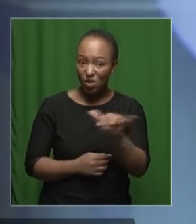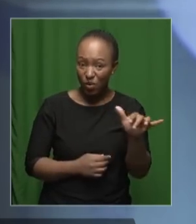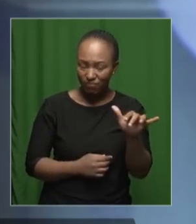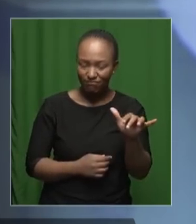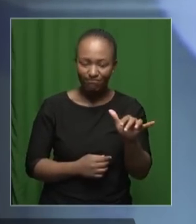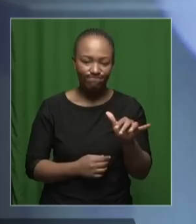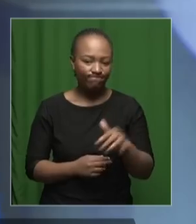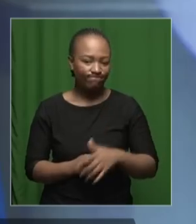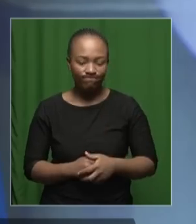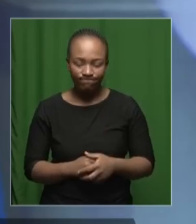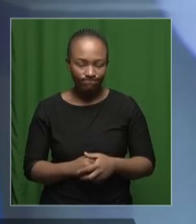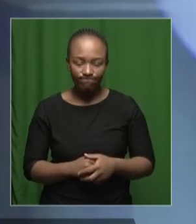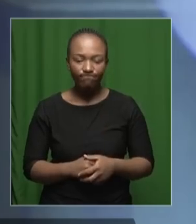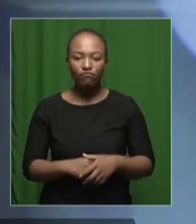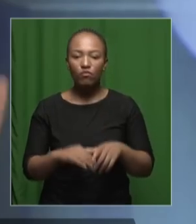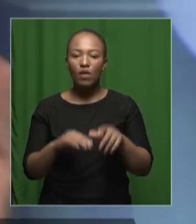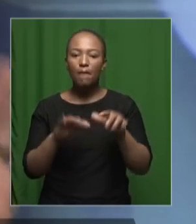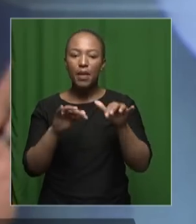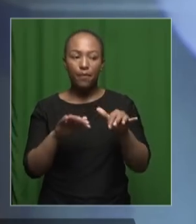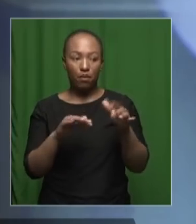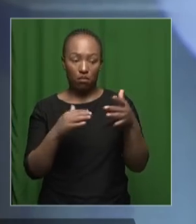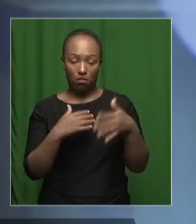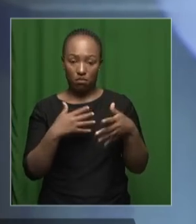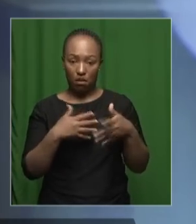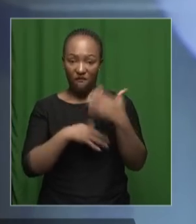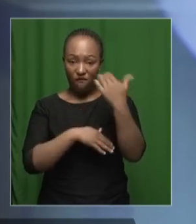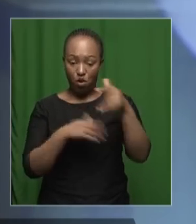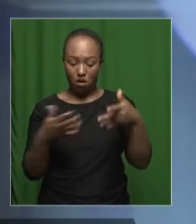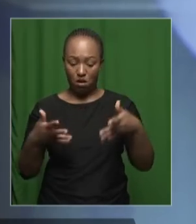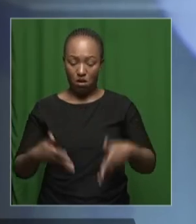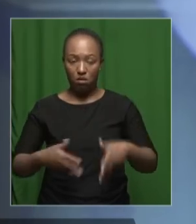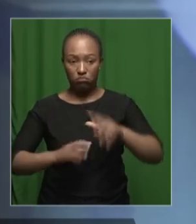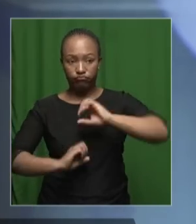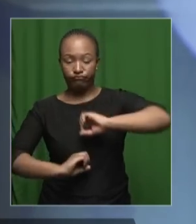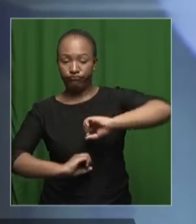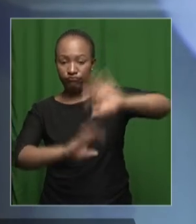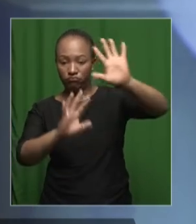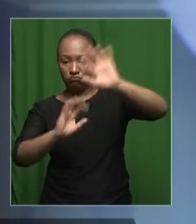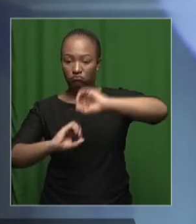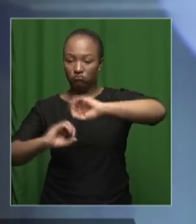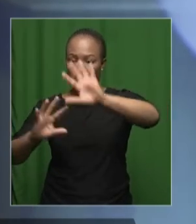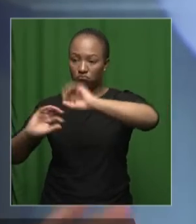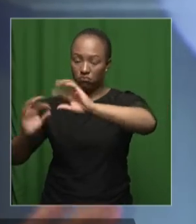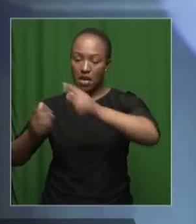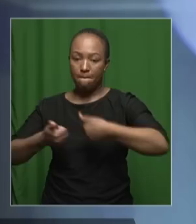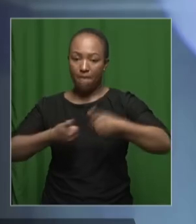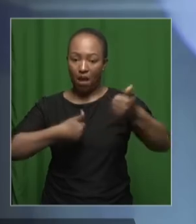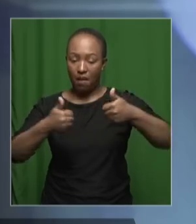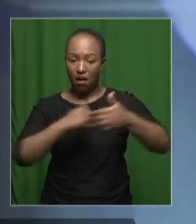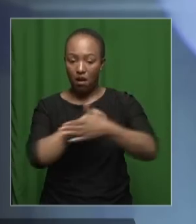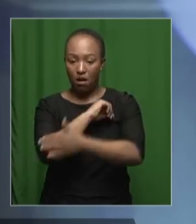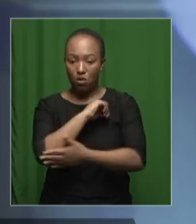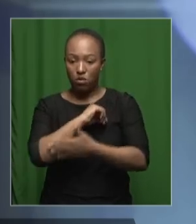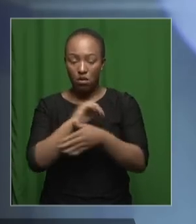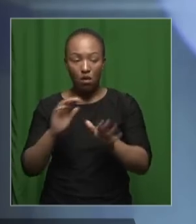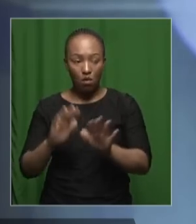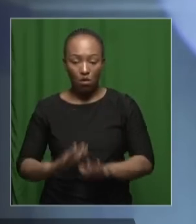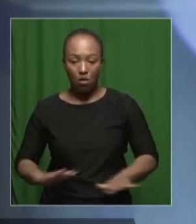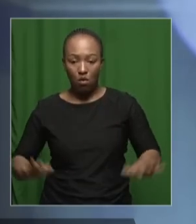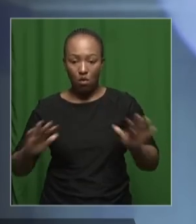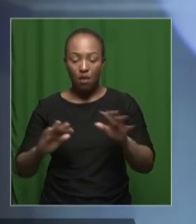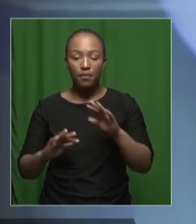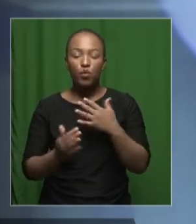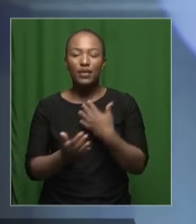Then deportation. Even if we said there were 5 million illegal foreigners here, we were going to deport them all. It would take